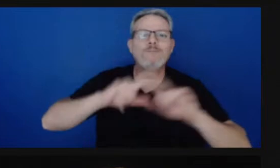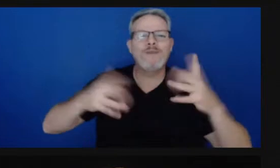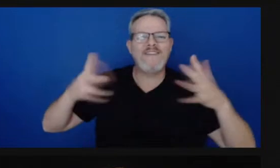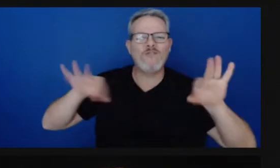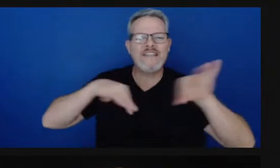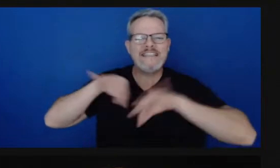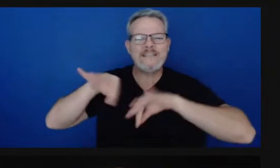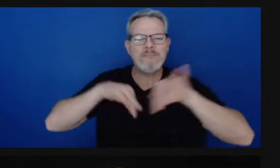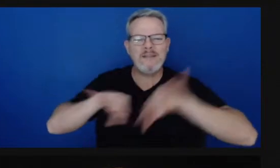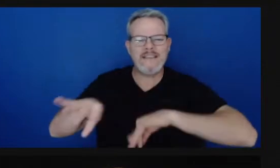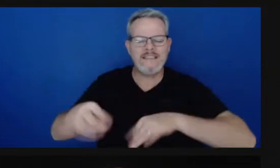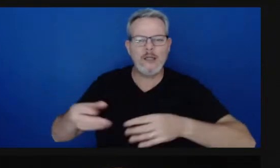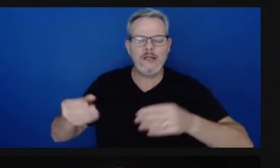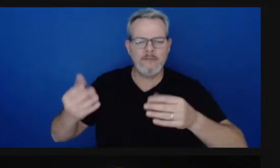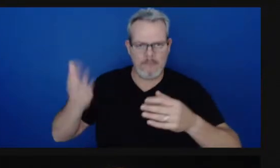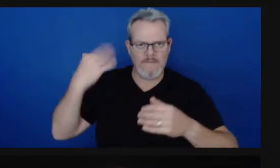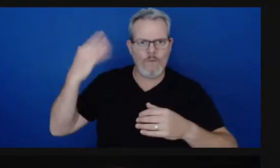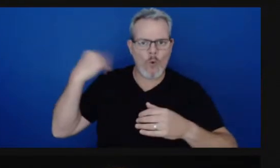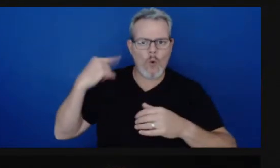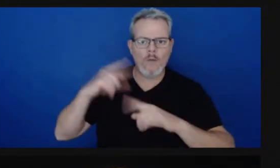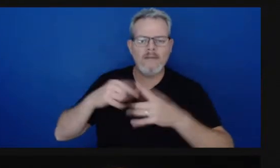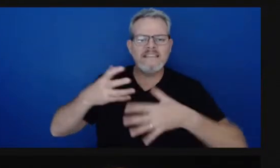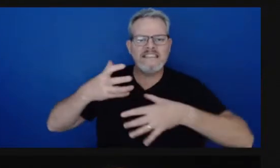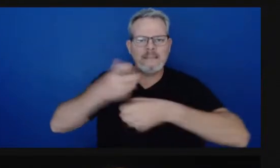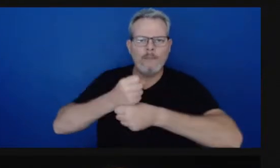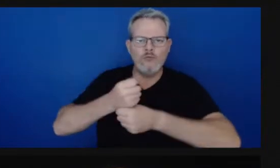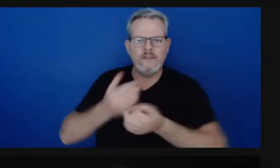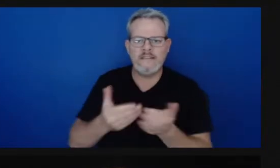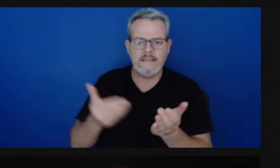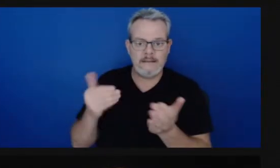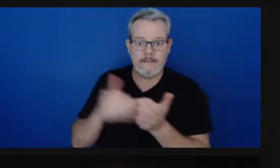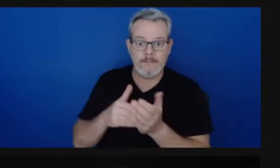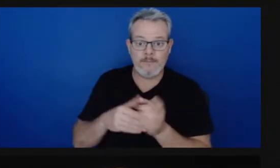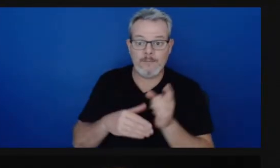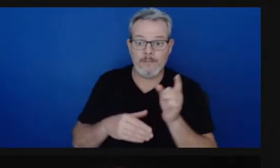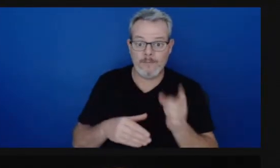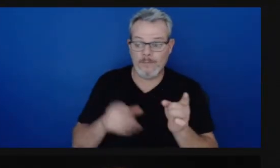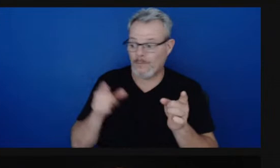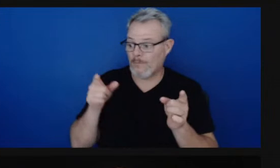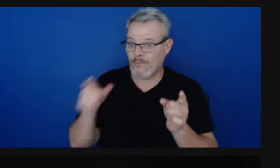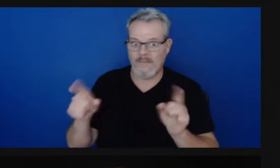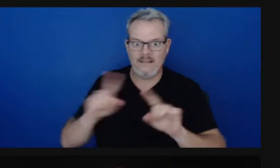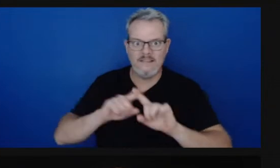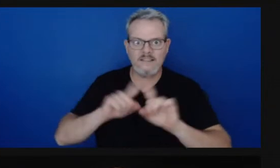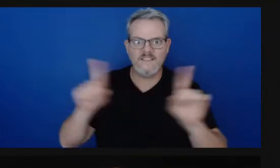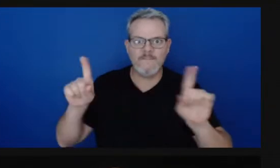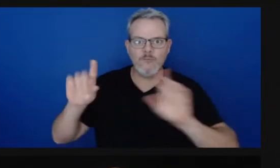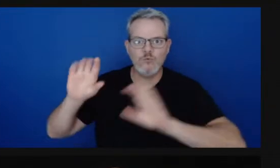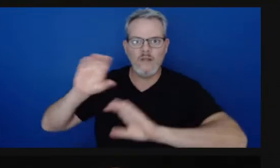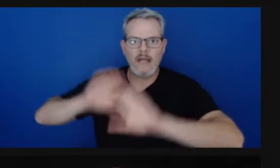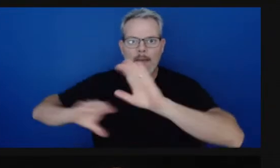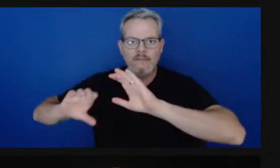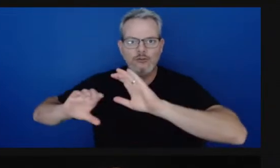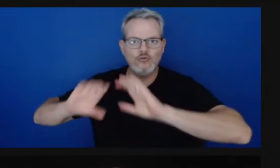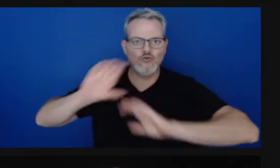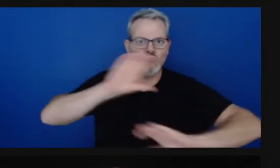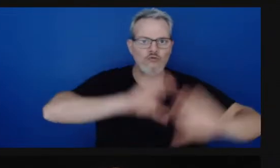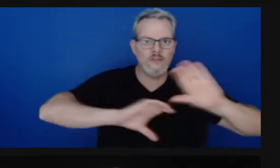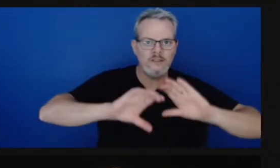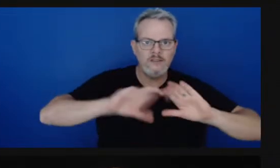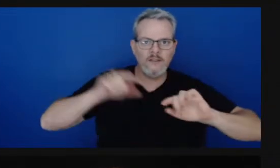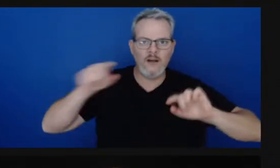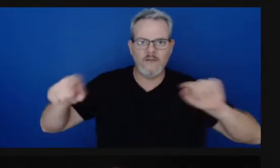more in-depth updates, but just a summary here. Here is the difference in the chemistry of those two groups